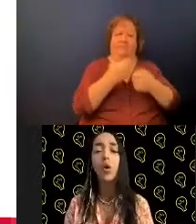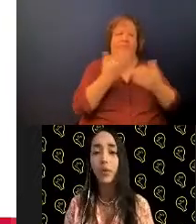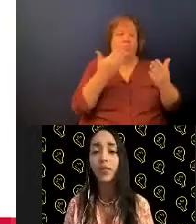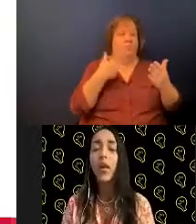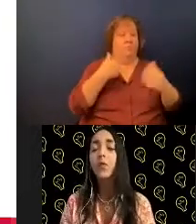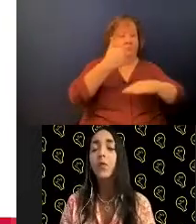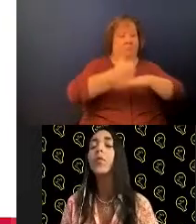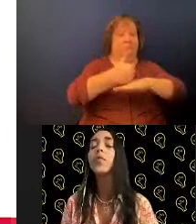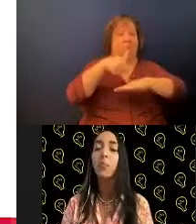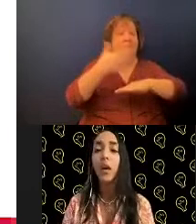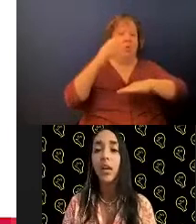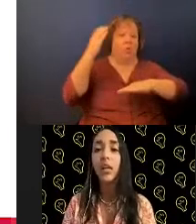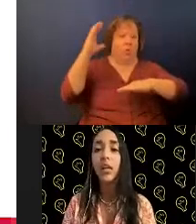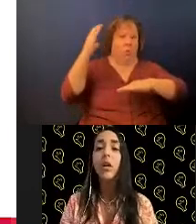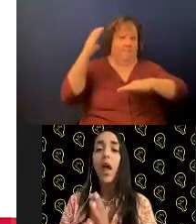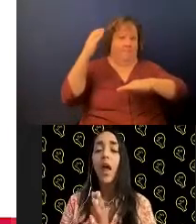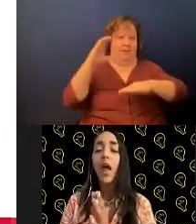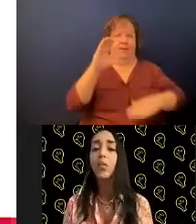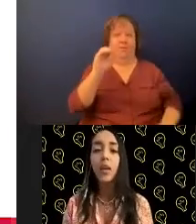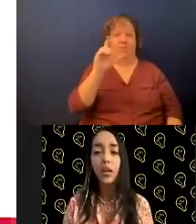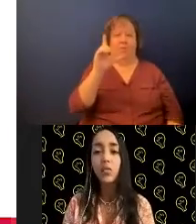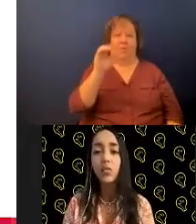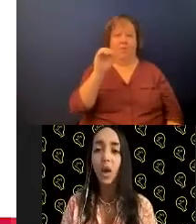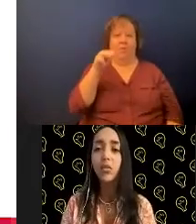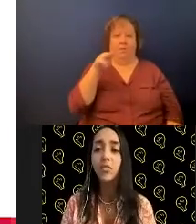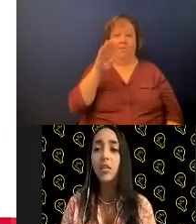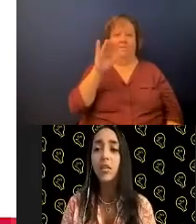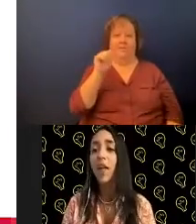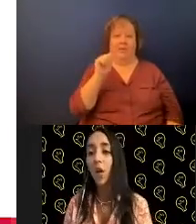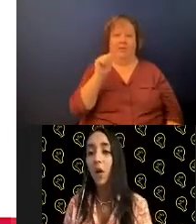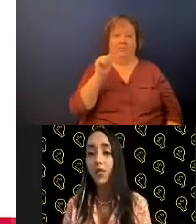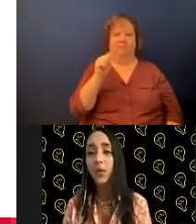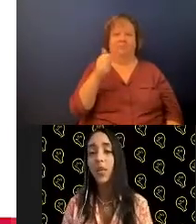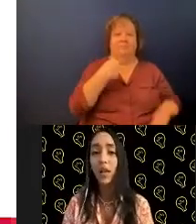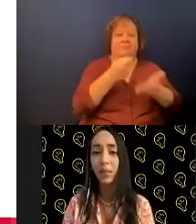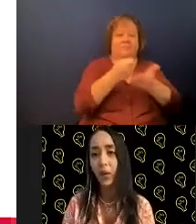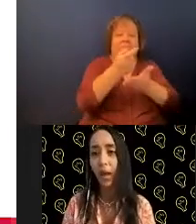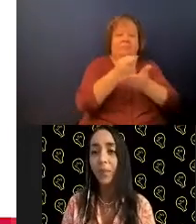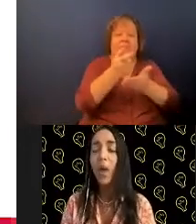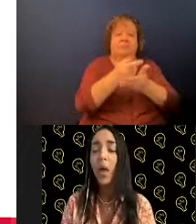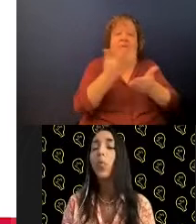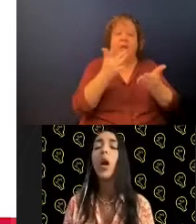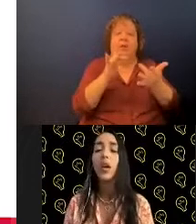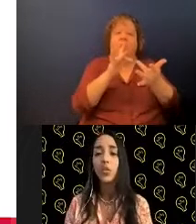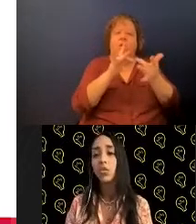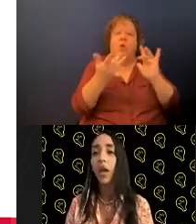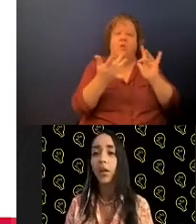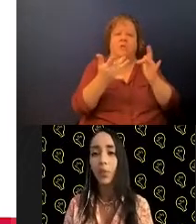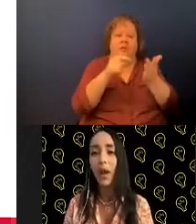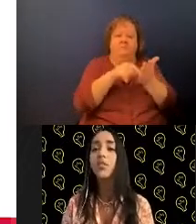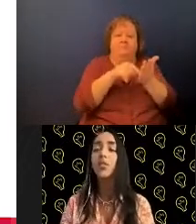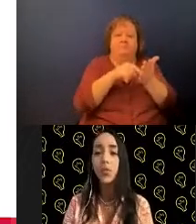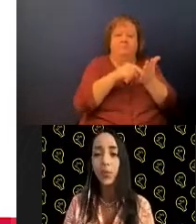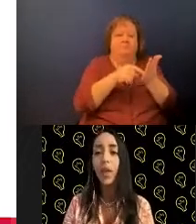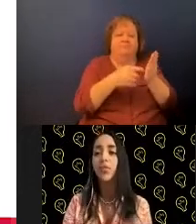online courses focused on marketing, everything related to technology and soft skills in Latin America. But we are a social